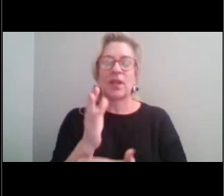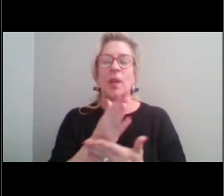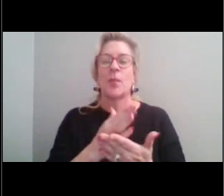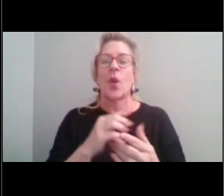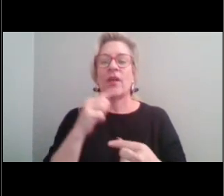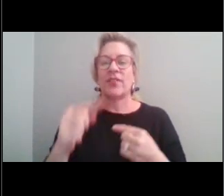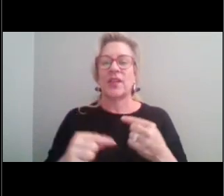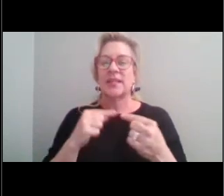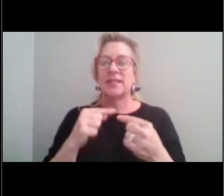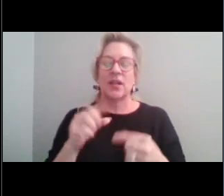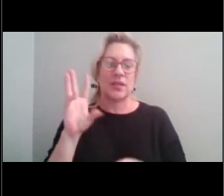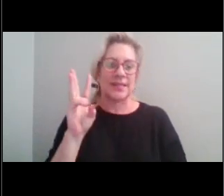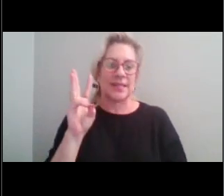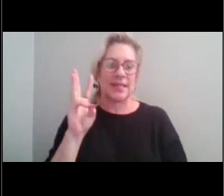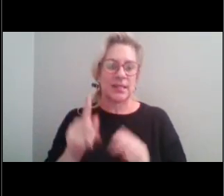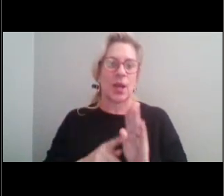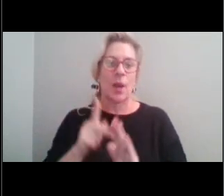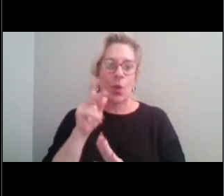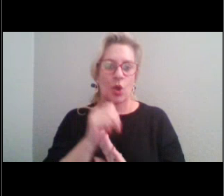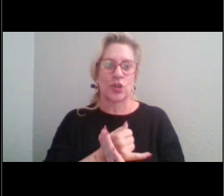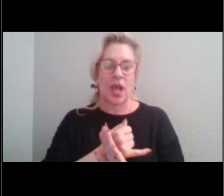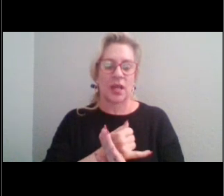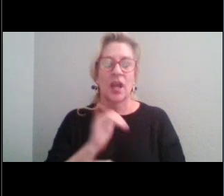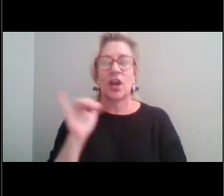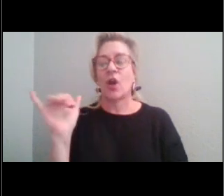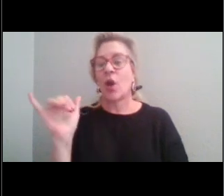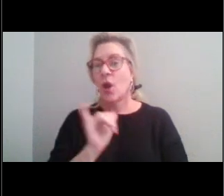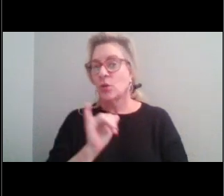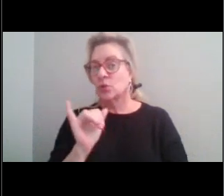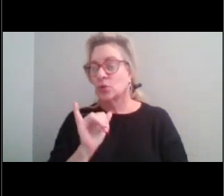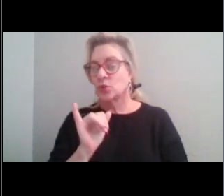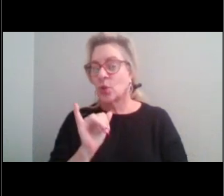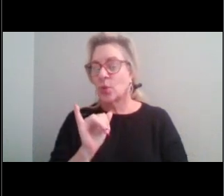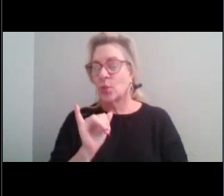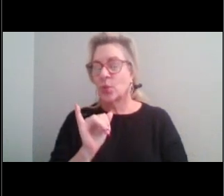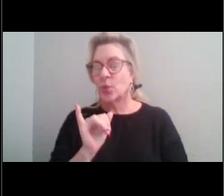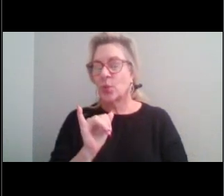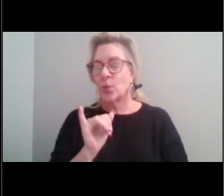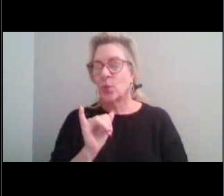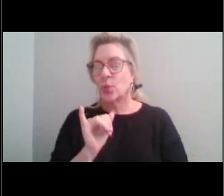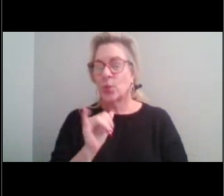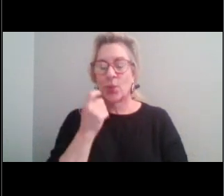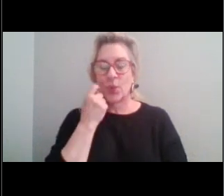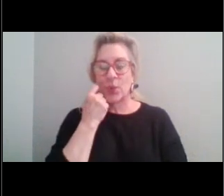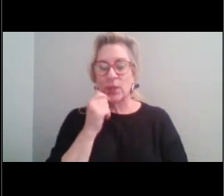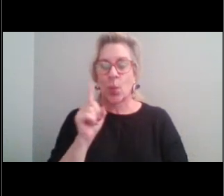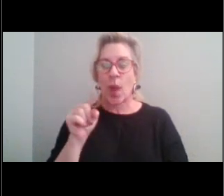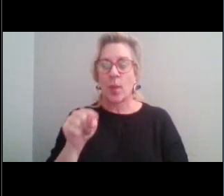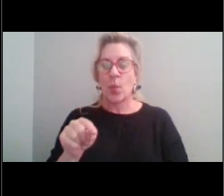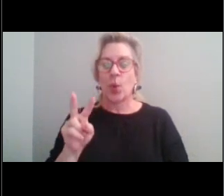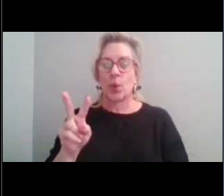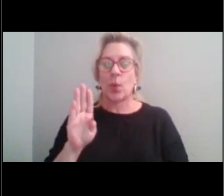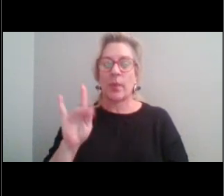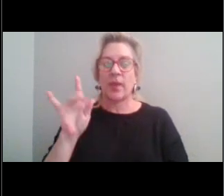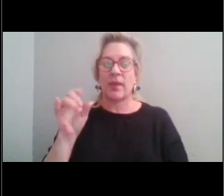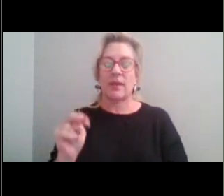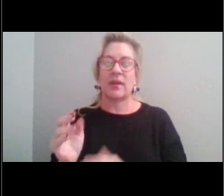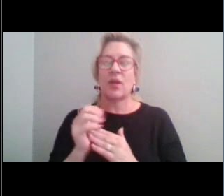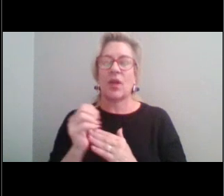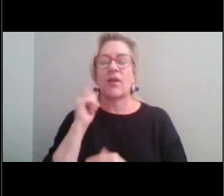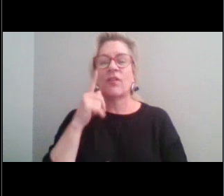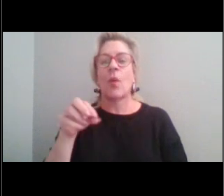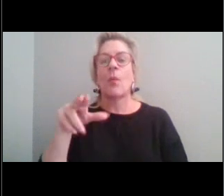6 project. Also moving forward in recent months is $1.2 billion for the